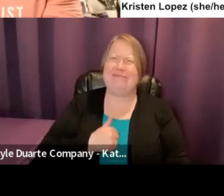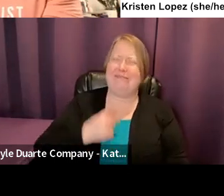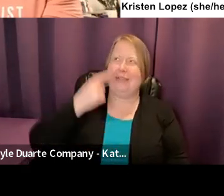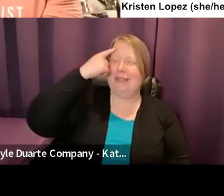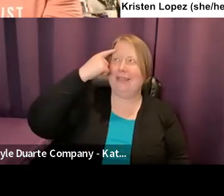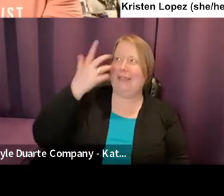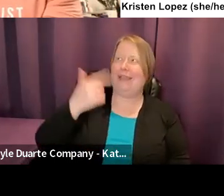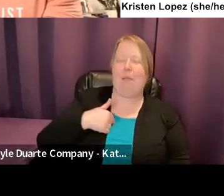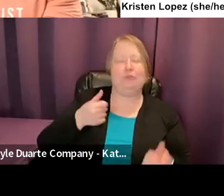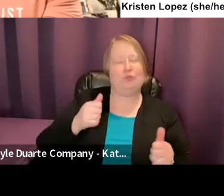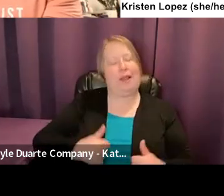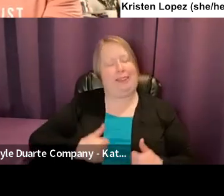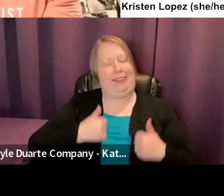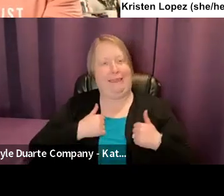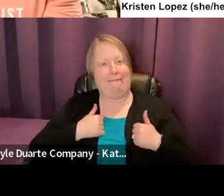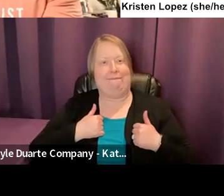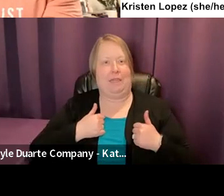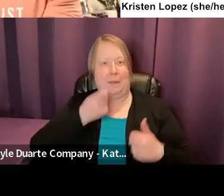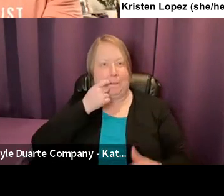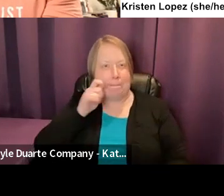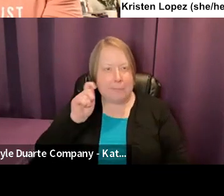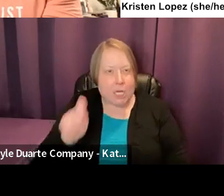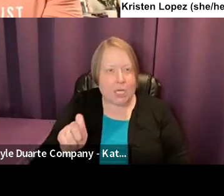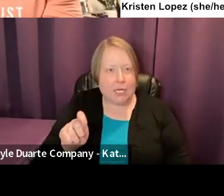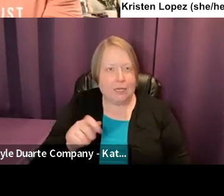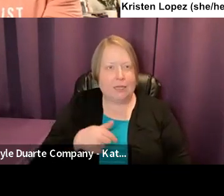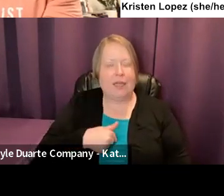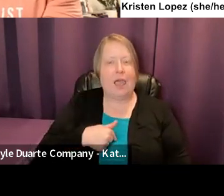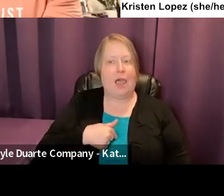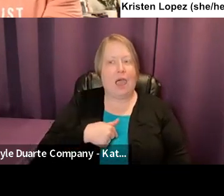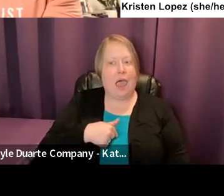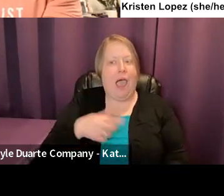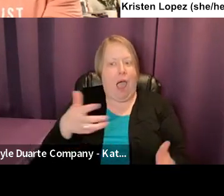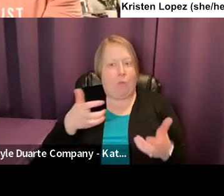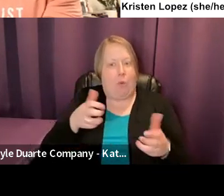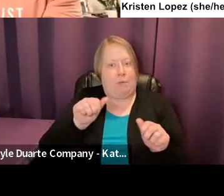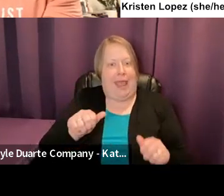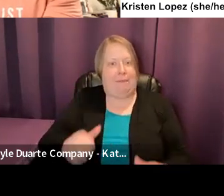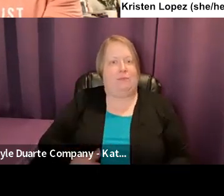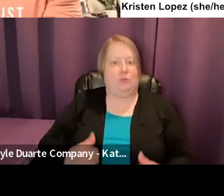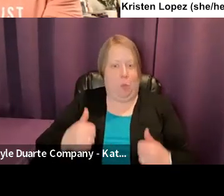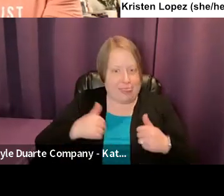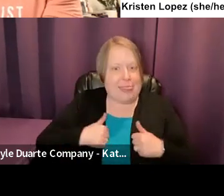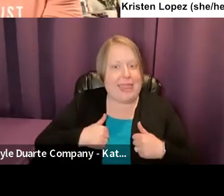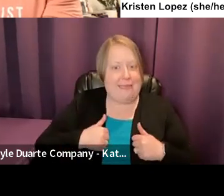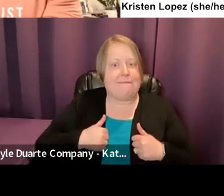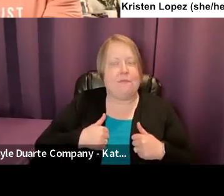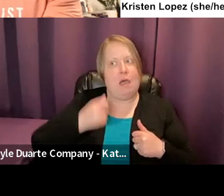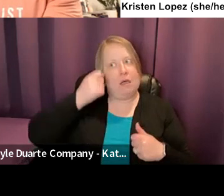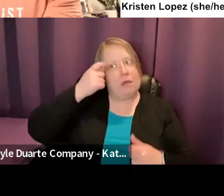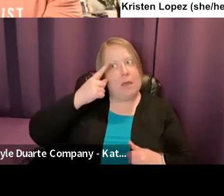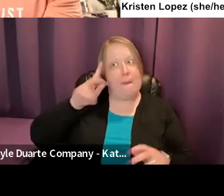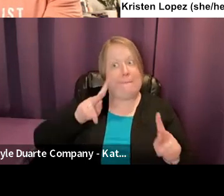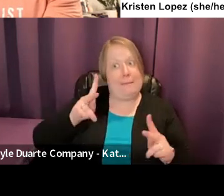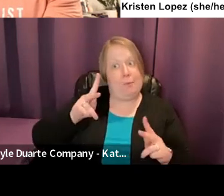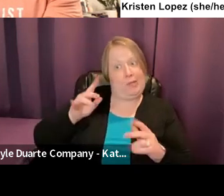trying to live my life. And I would like to be able to live my life knowing that people who are like me, who share